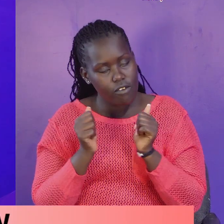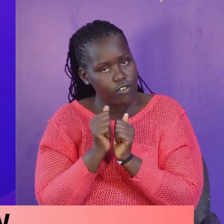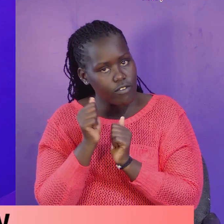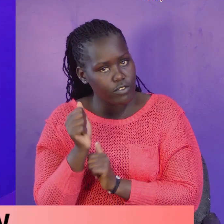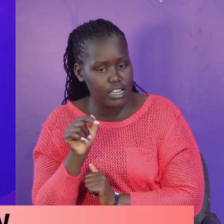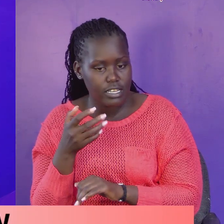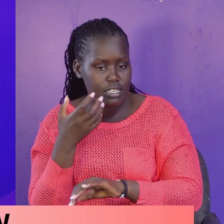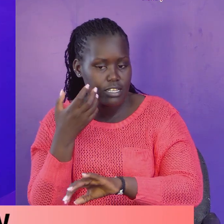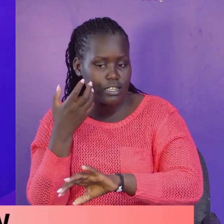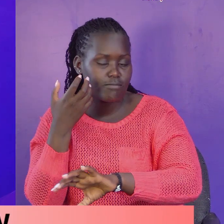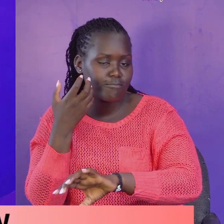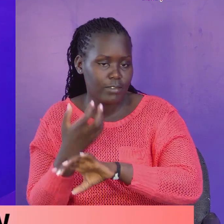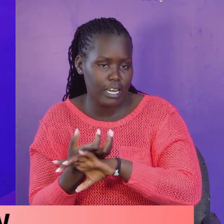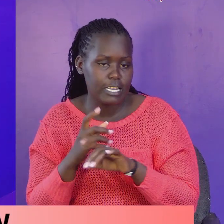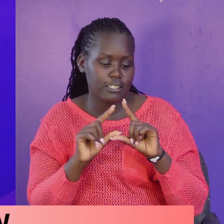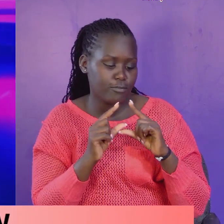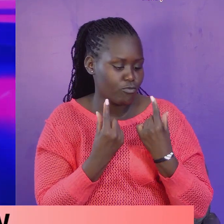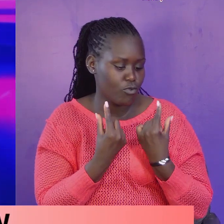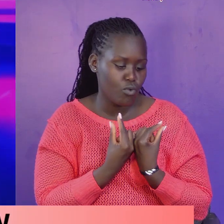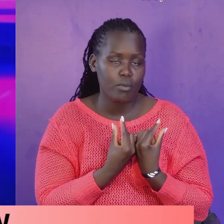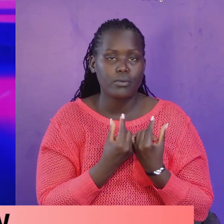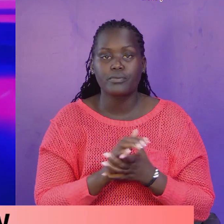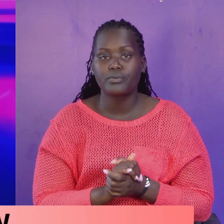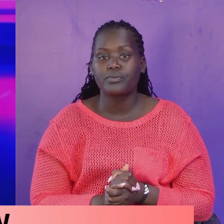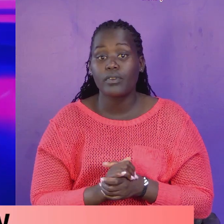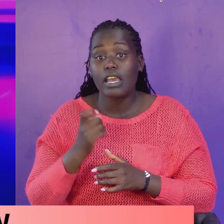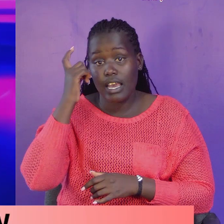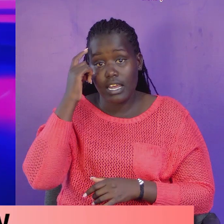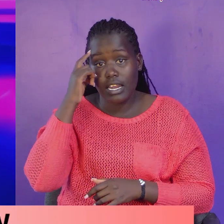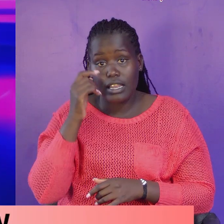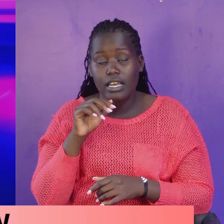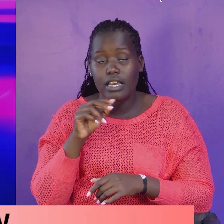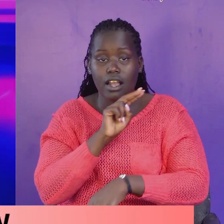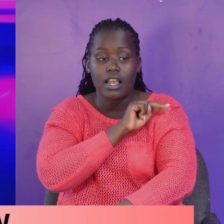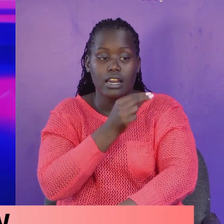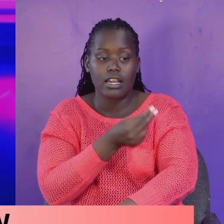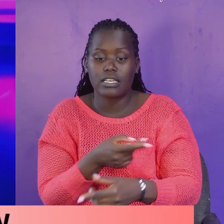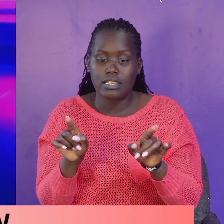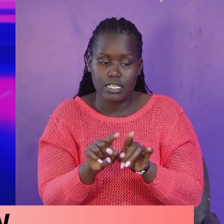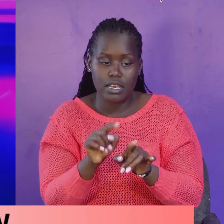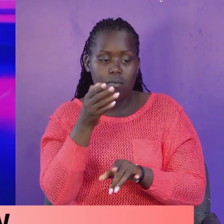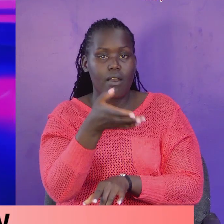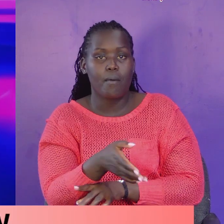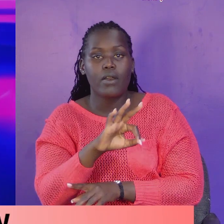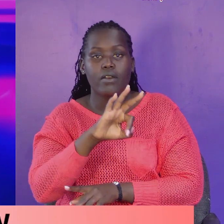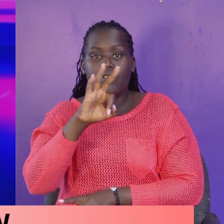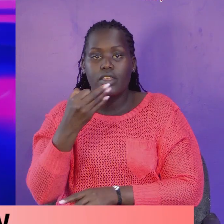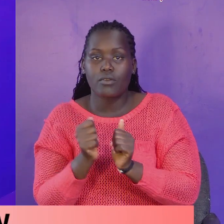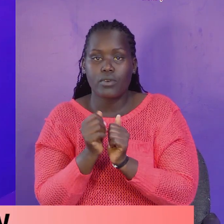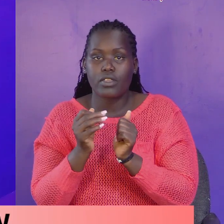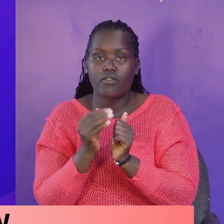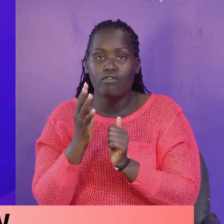is very tight. Yeah. Very tight. And I think Nigeria is also in this group, right? Nigeria is there, is the third with 14